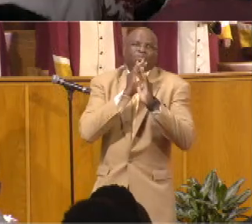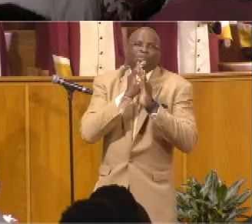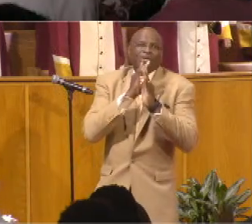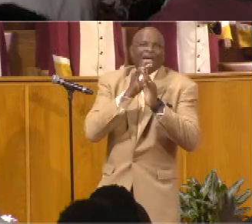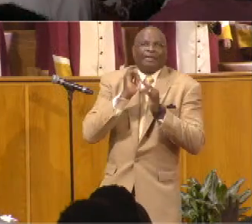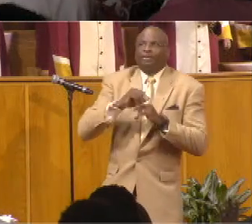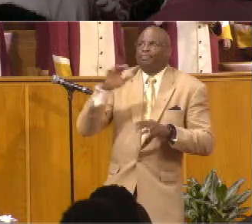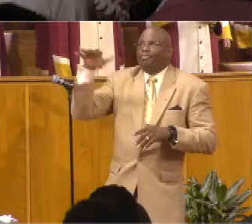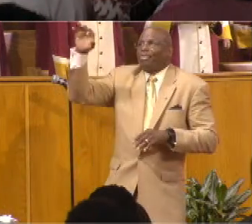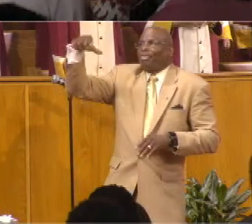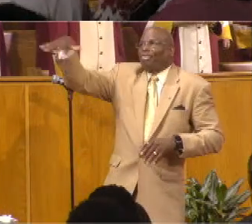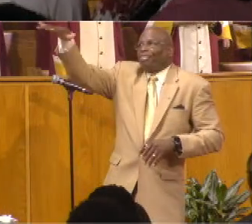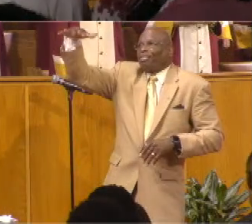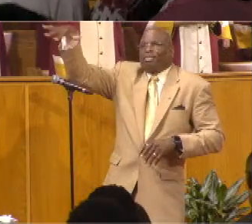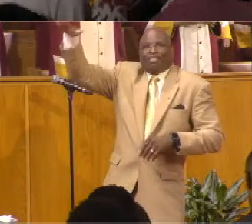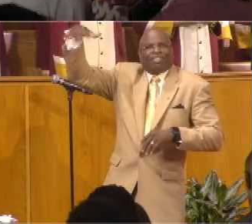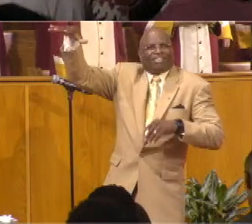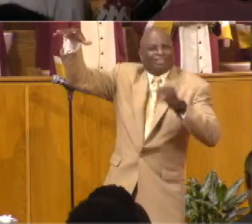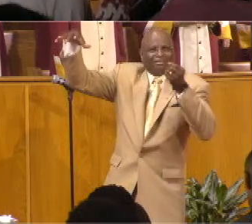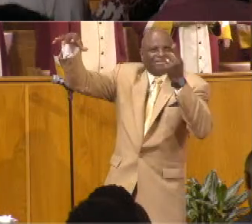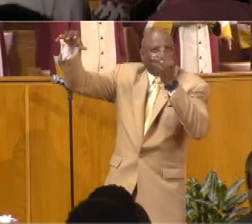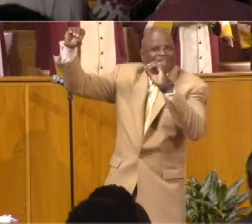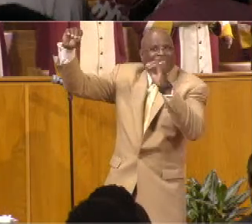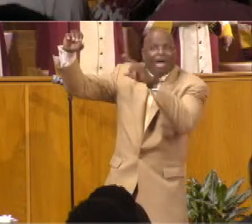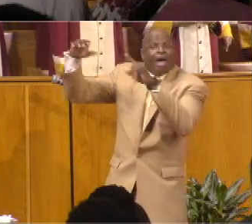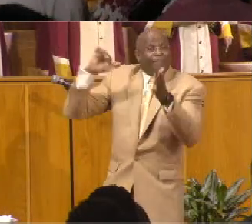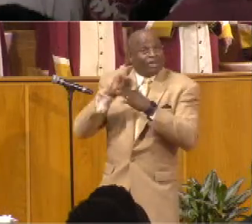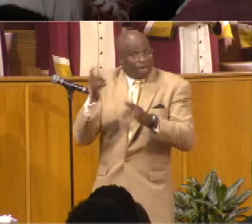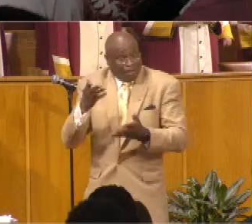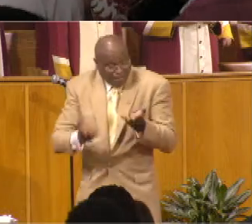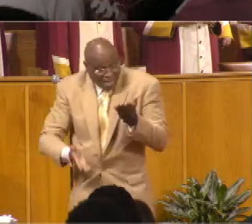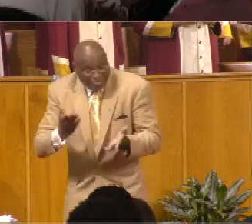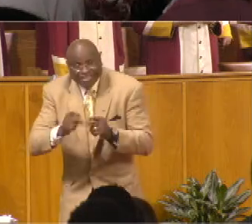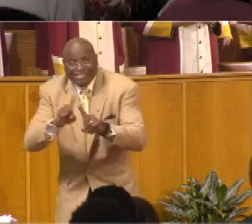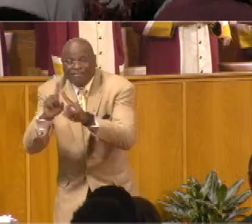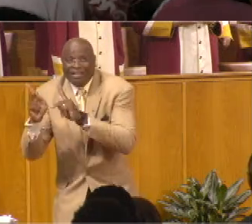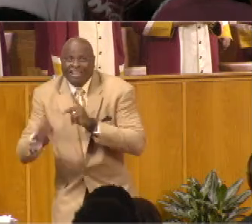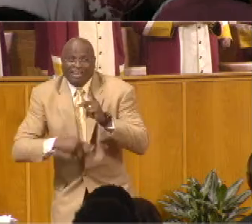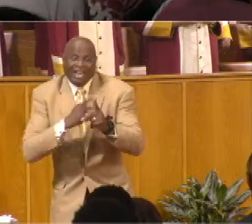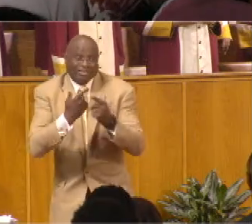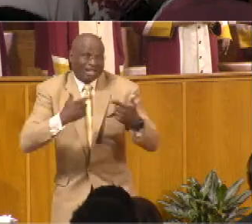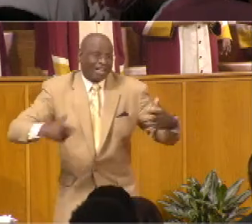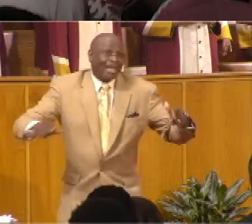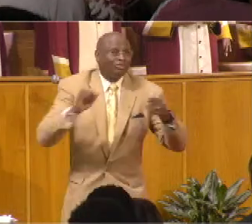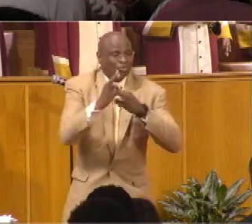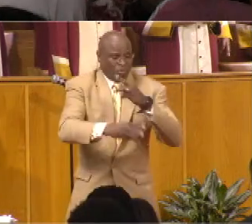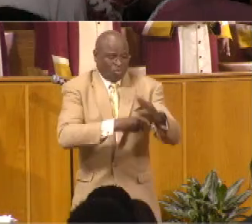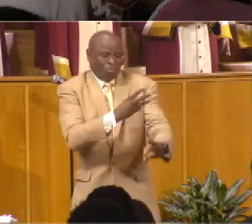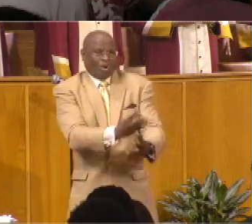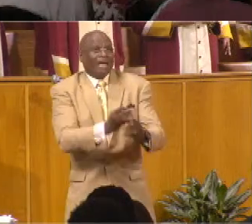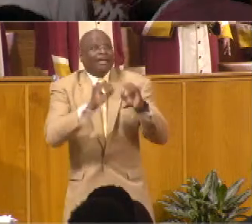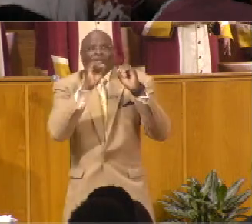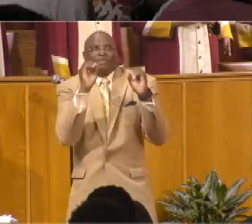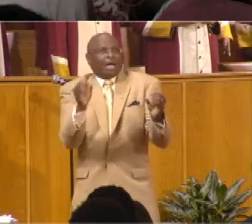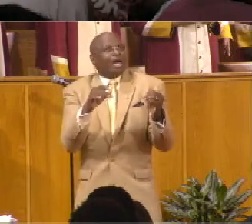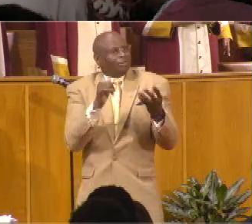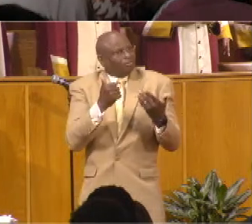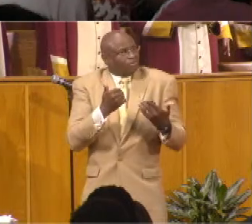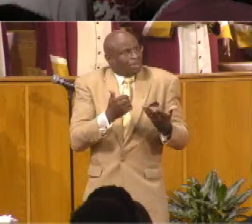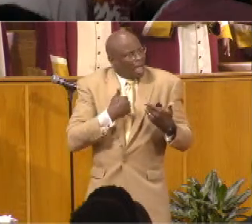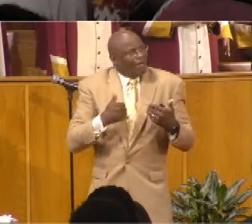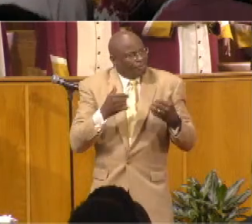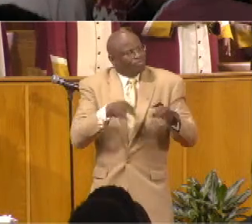into the air. There are, it may be, so many kinds of languages in the world, and none of them is without